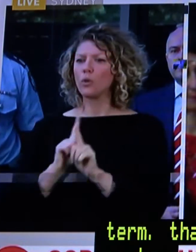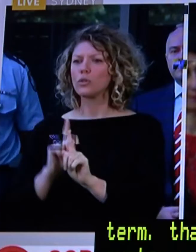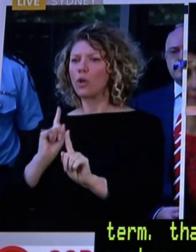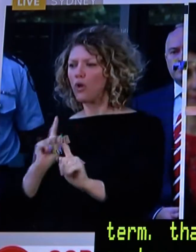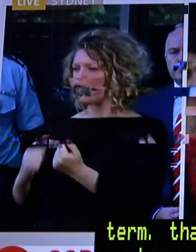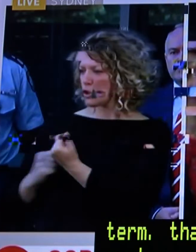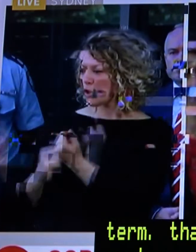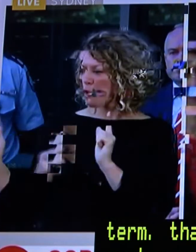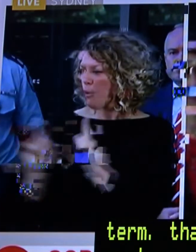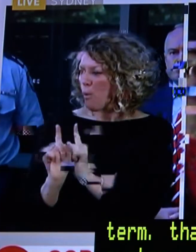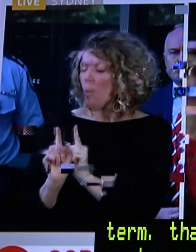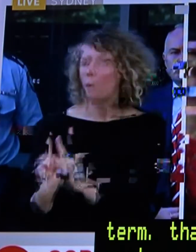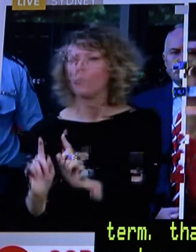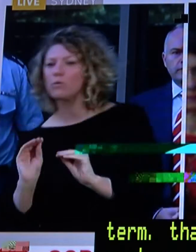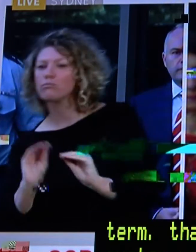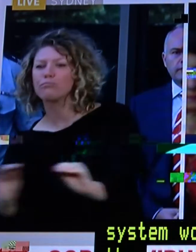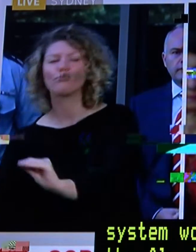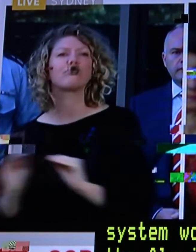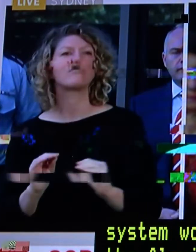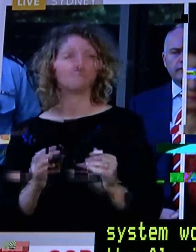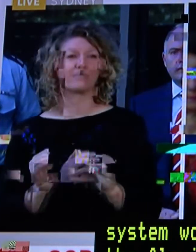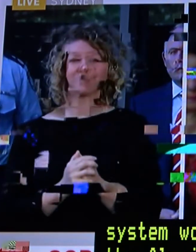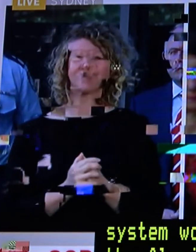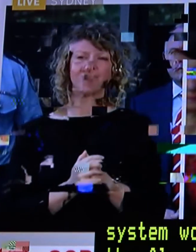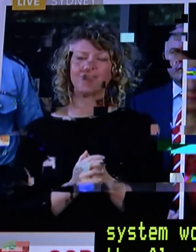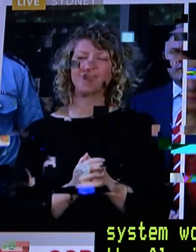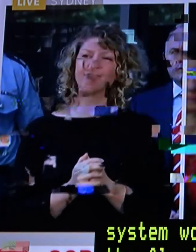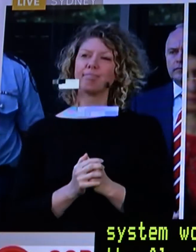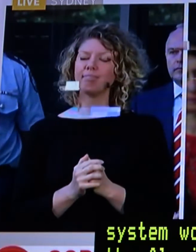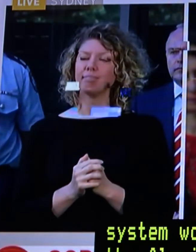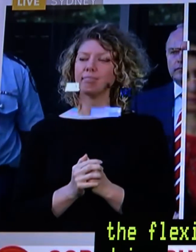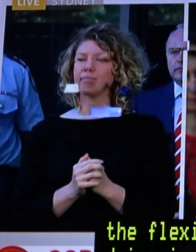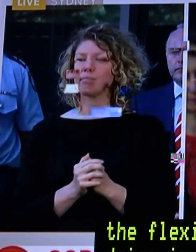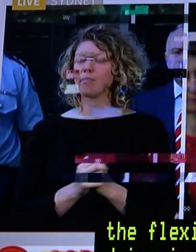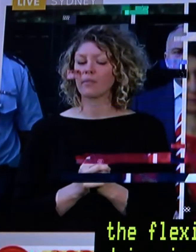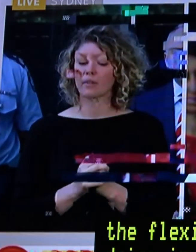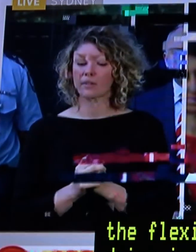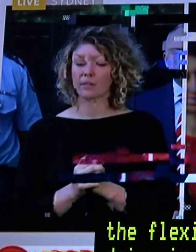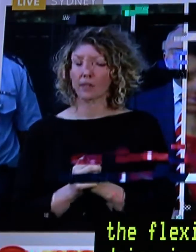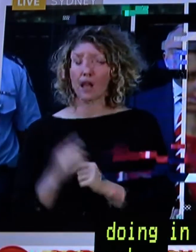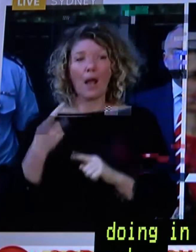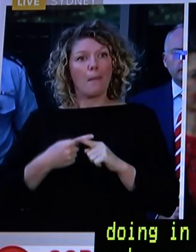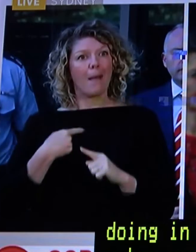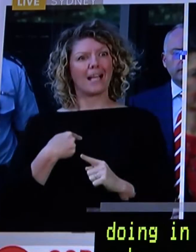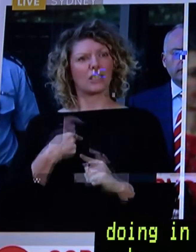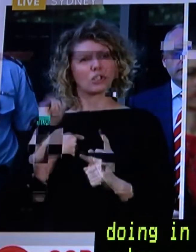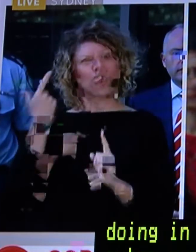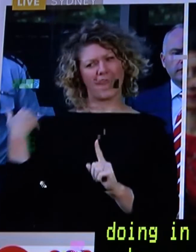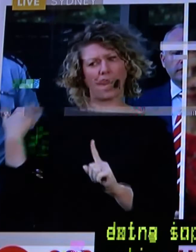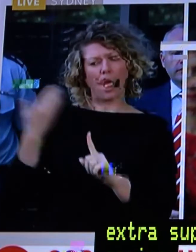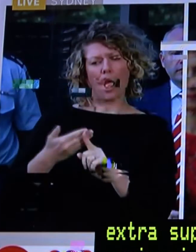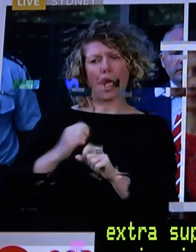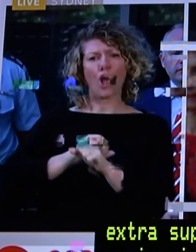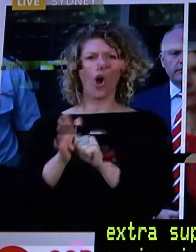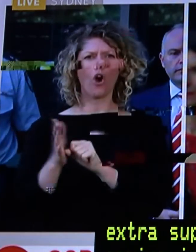extra support with casual staff coming into our schools. Can I also say that as part of what we've learned through going through the